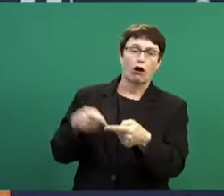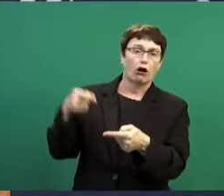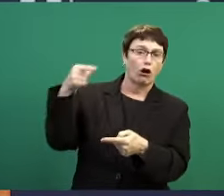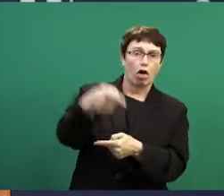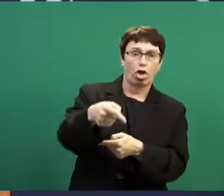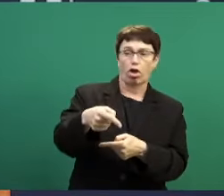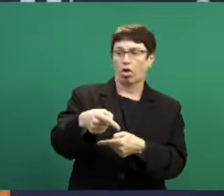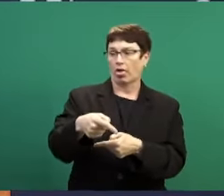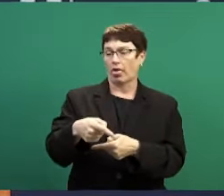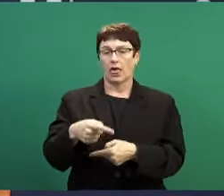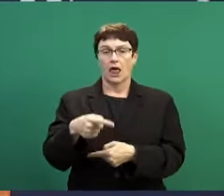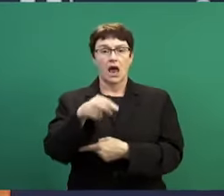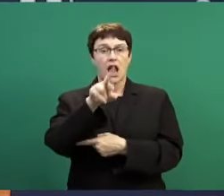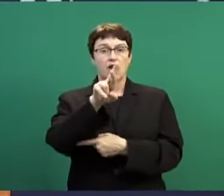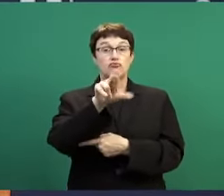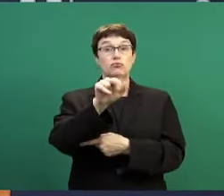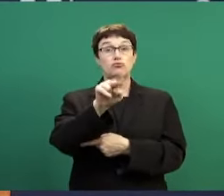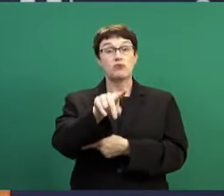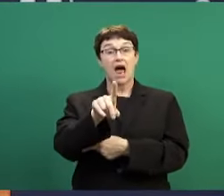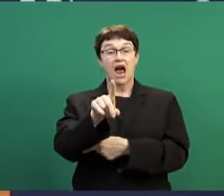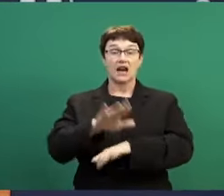rent manipulation.